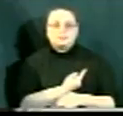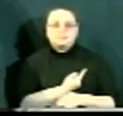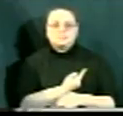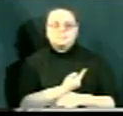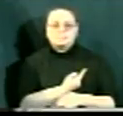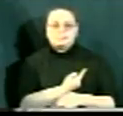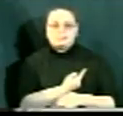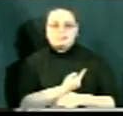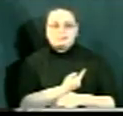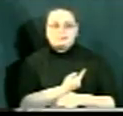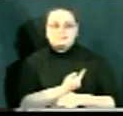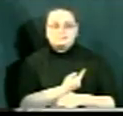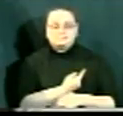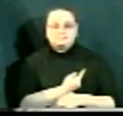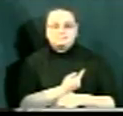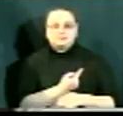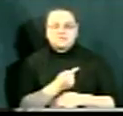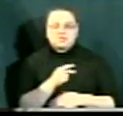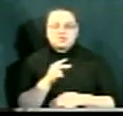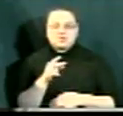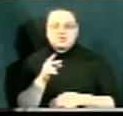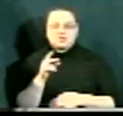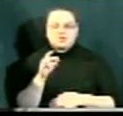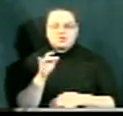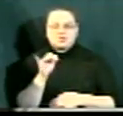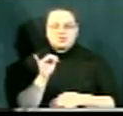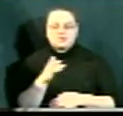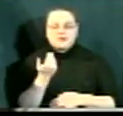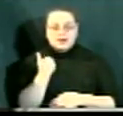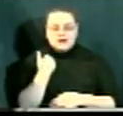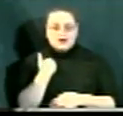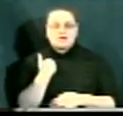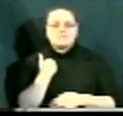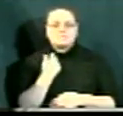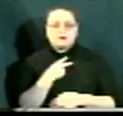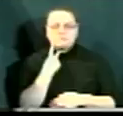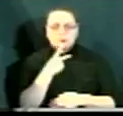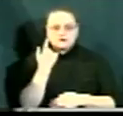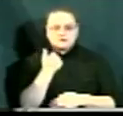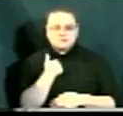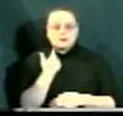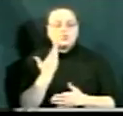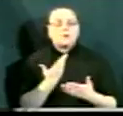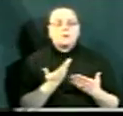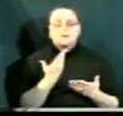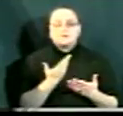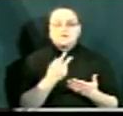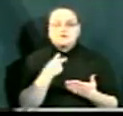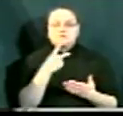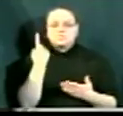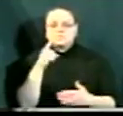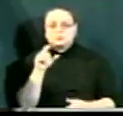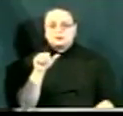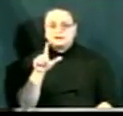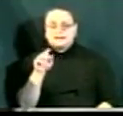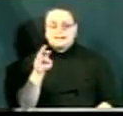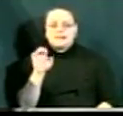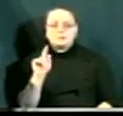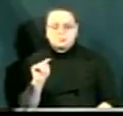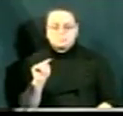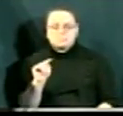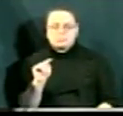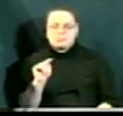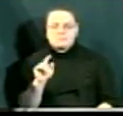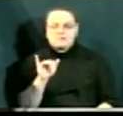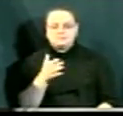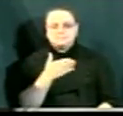find an advocate that actually have a voice for me, or maybe voice for Albert. That's